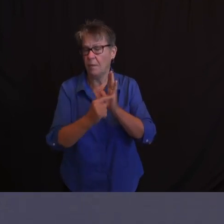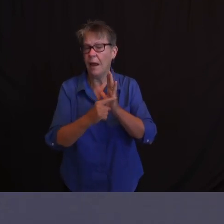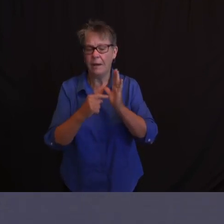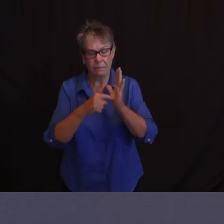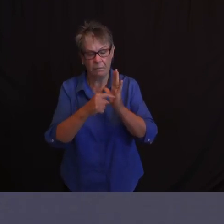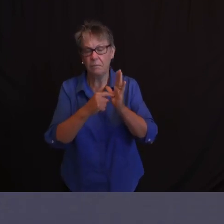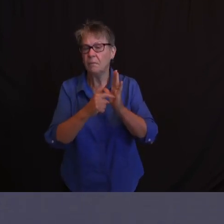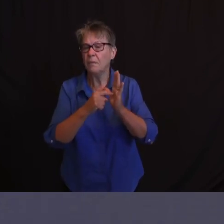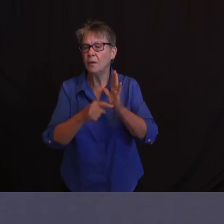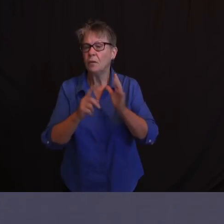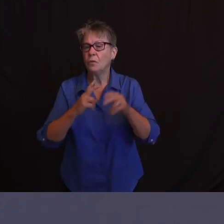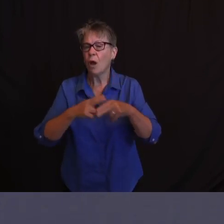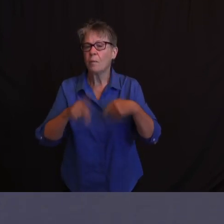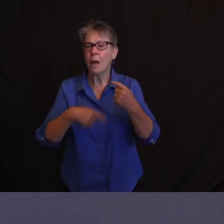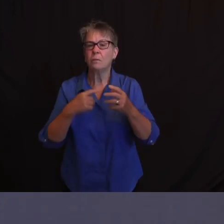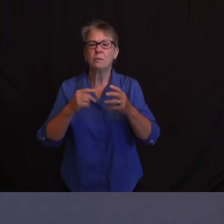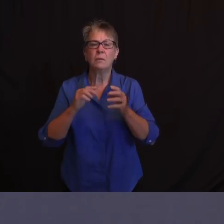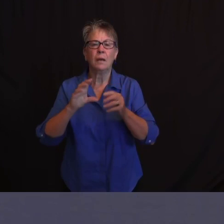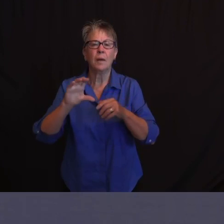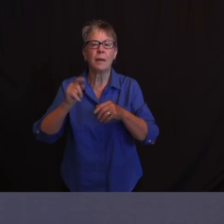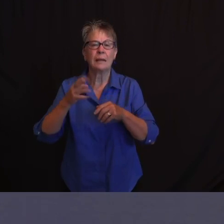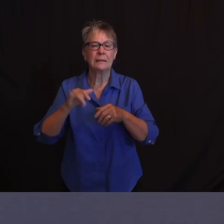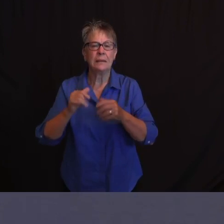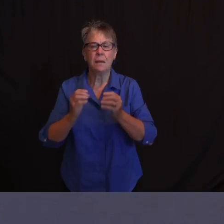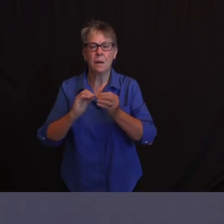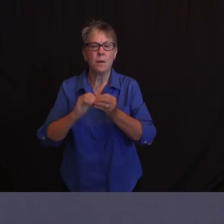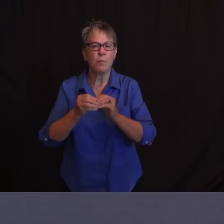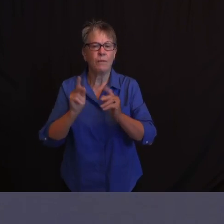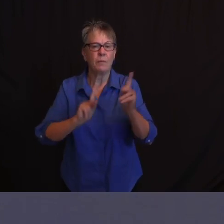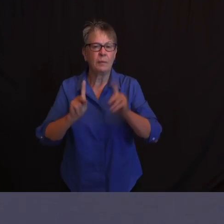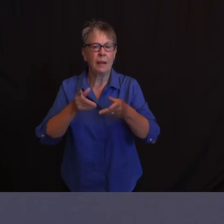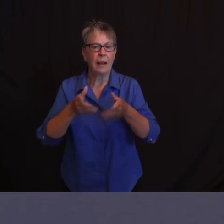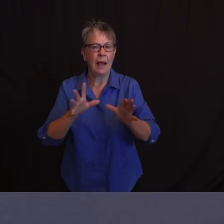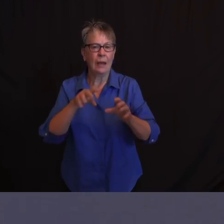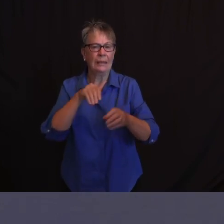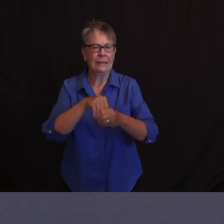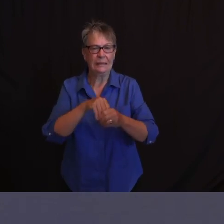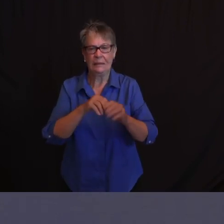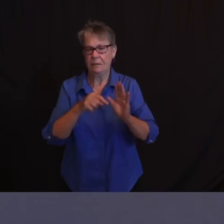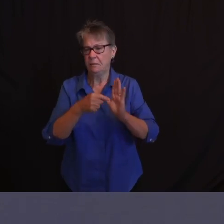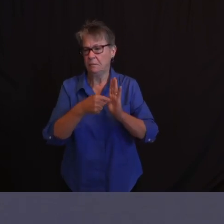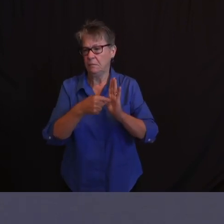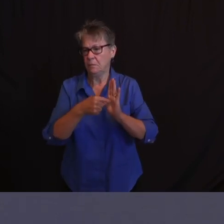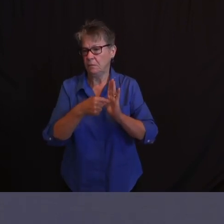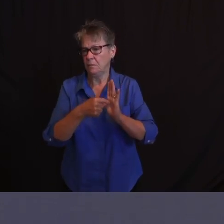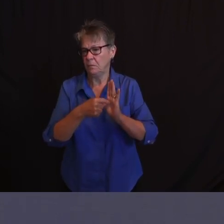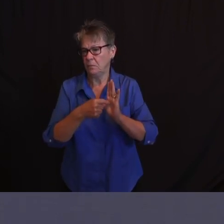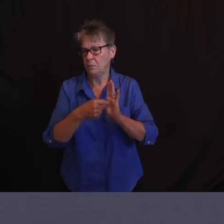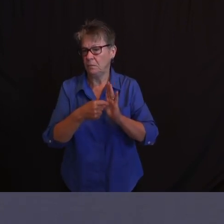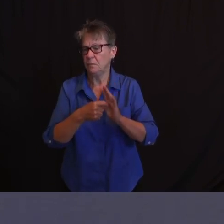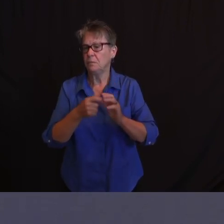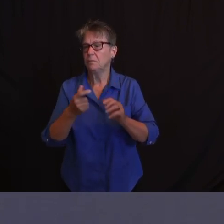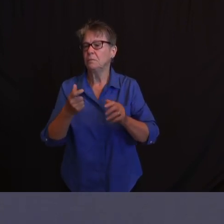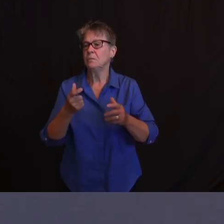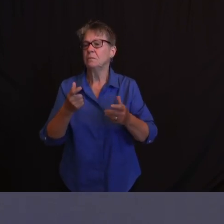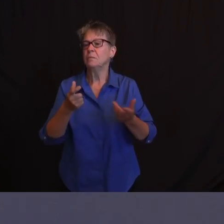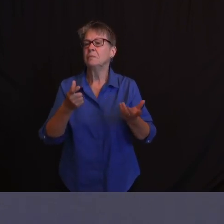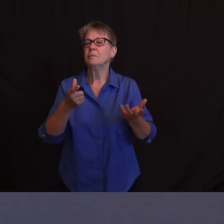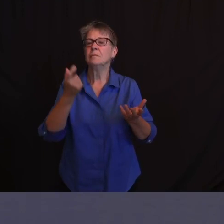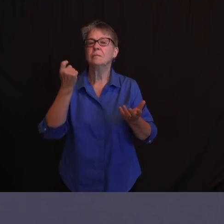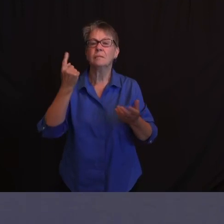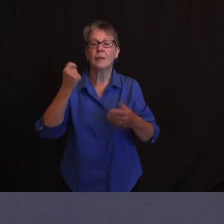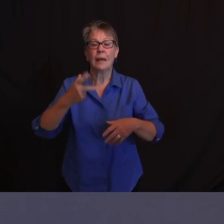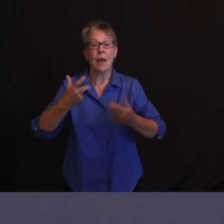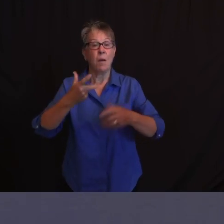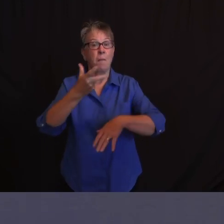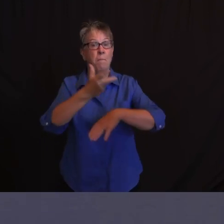spaces that you can park a car in. Other communities that don't have a parking lot reality are going to do it by putting